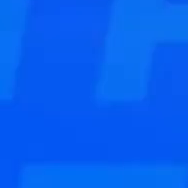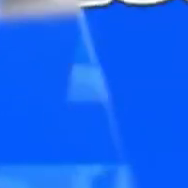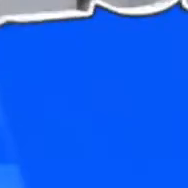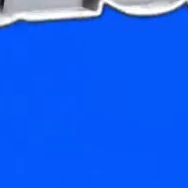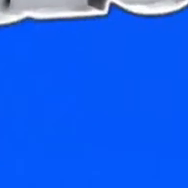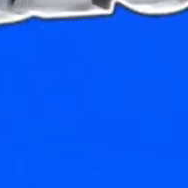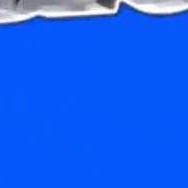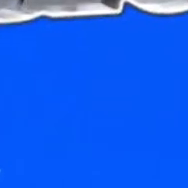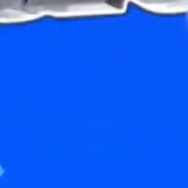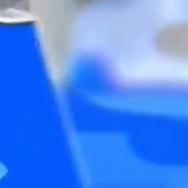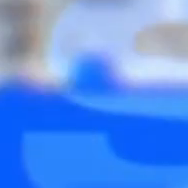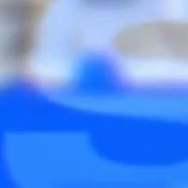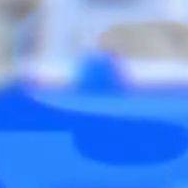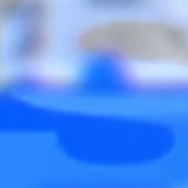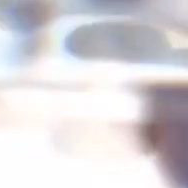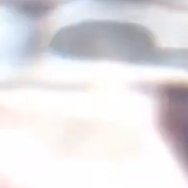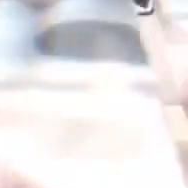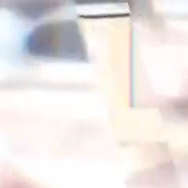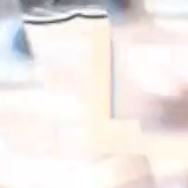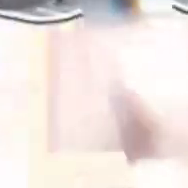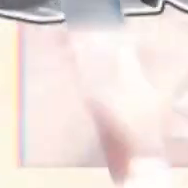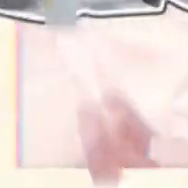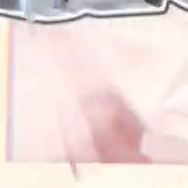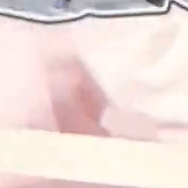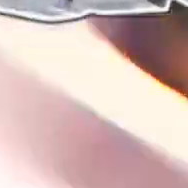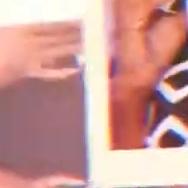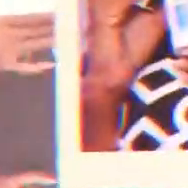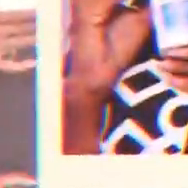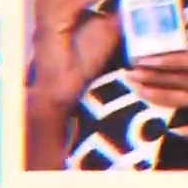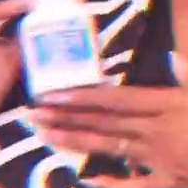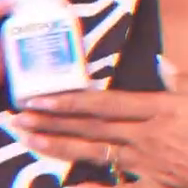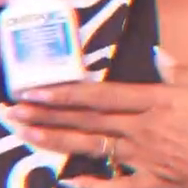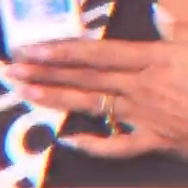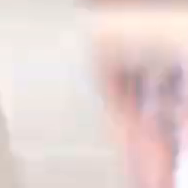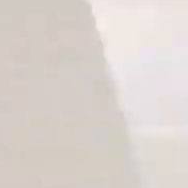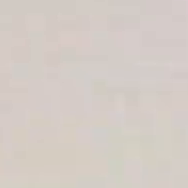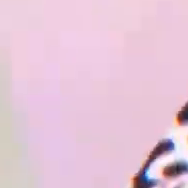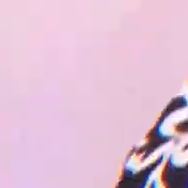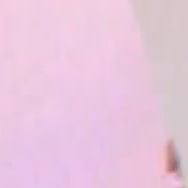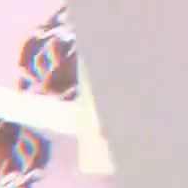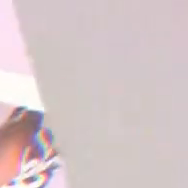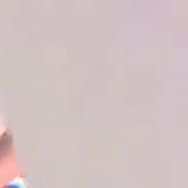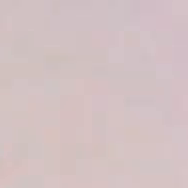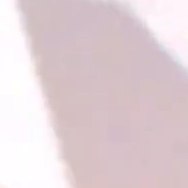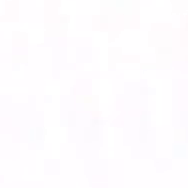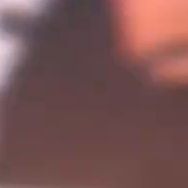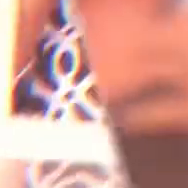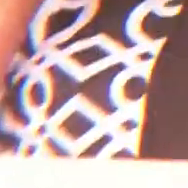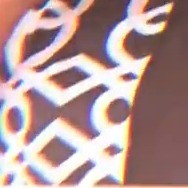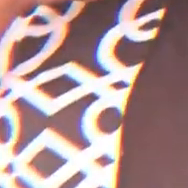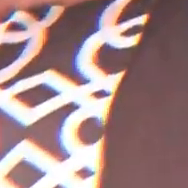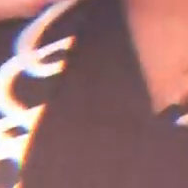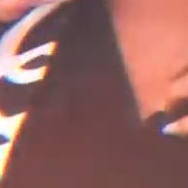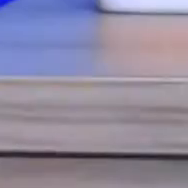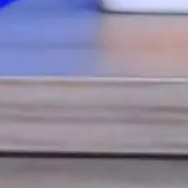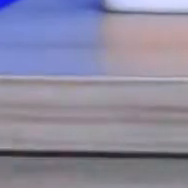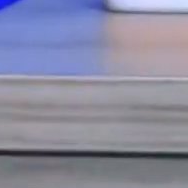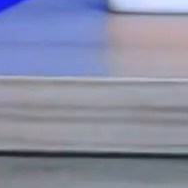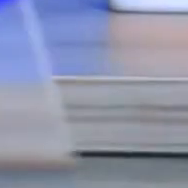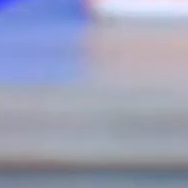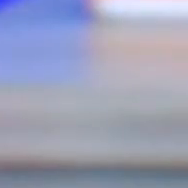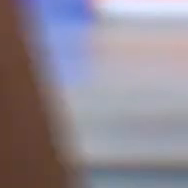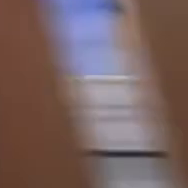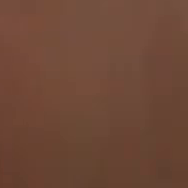with Giselle Laron. I have found that together with exercising, getting enough sleep, and a diet rich in omega-3s can